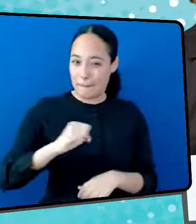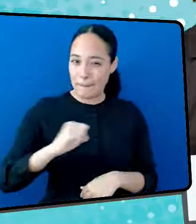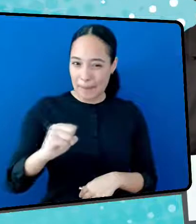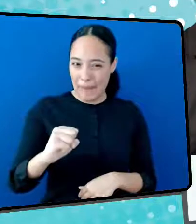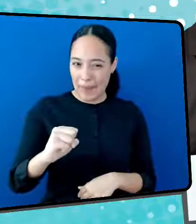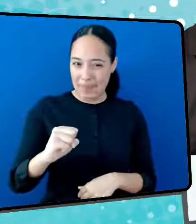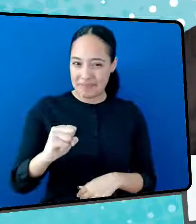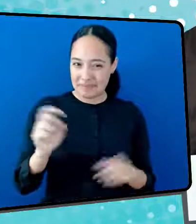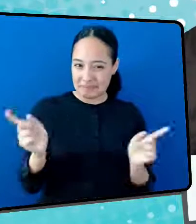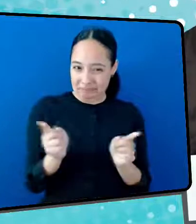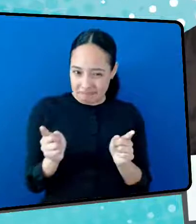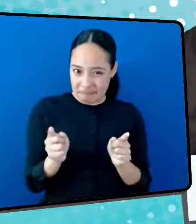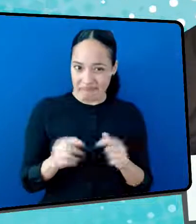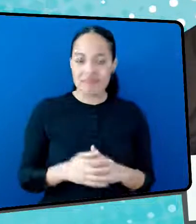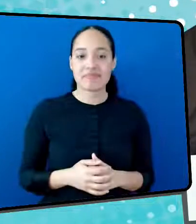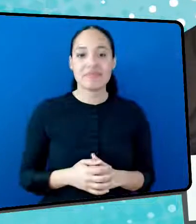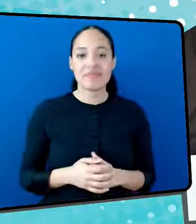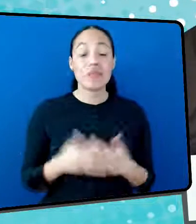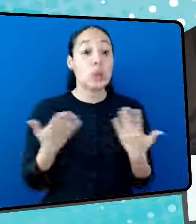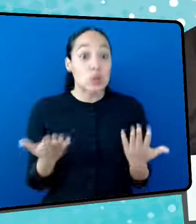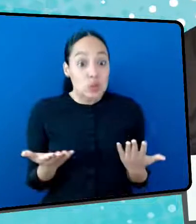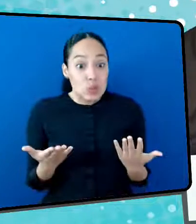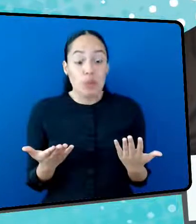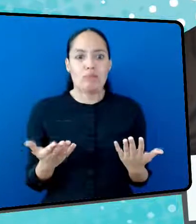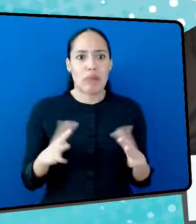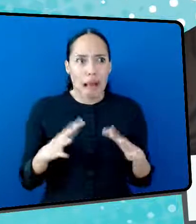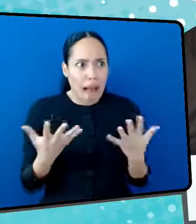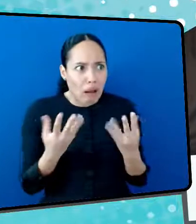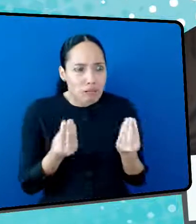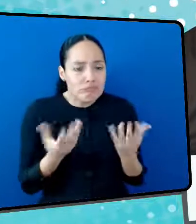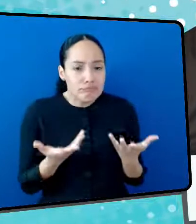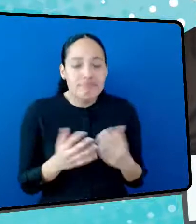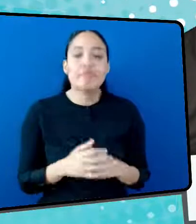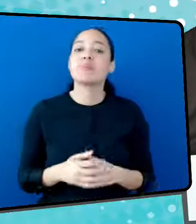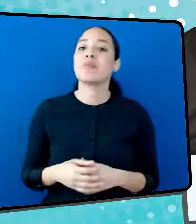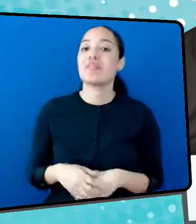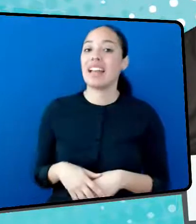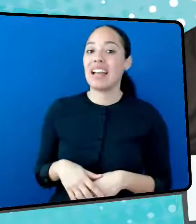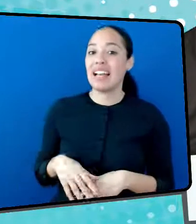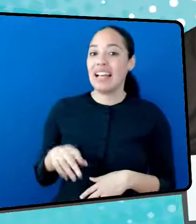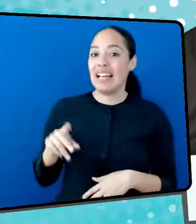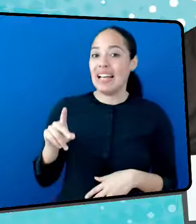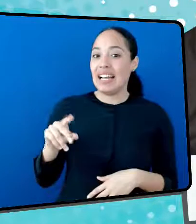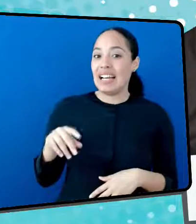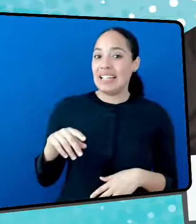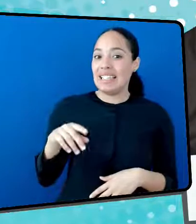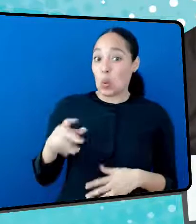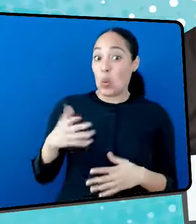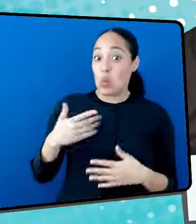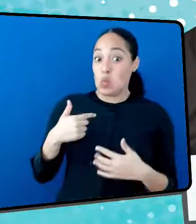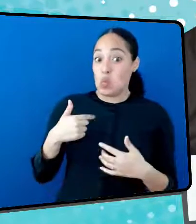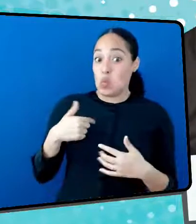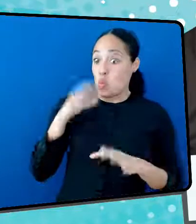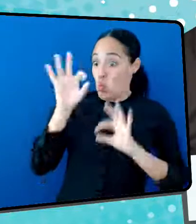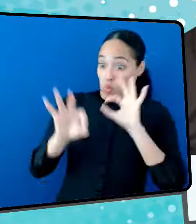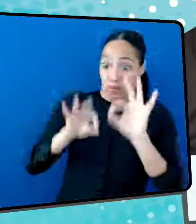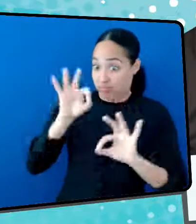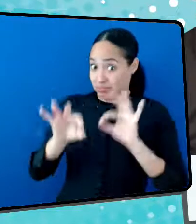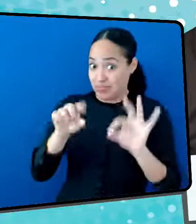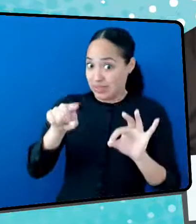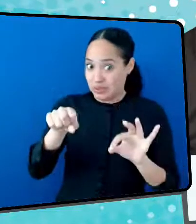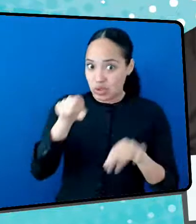that. So what we're going to do, Kenji doesn't know the questions that we're going to ask him. So your